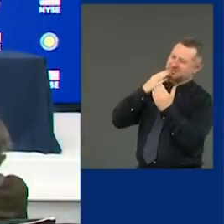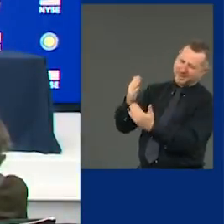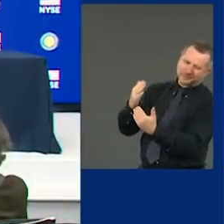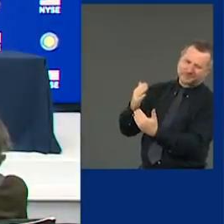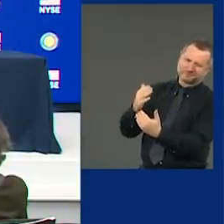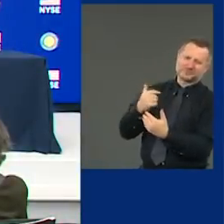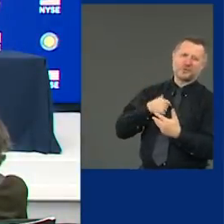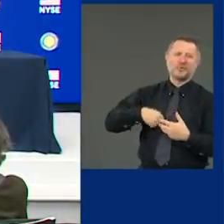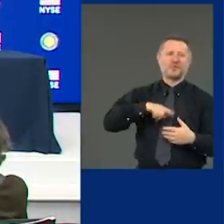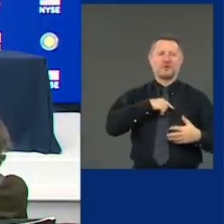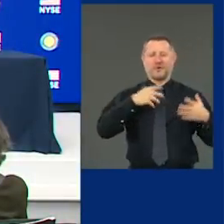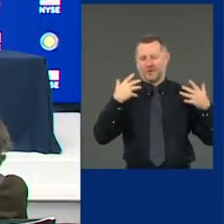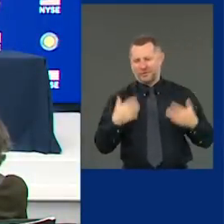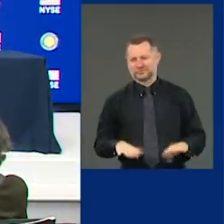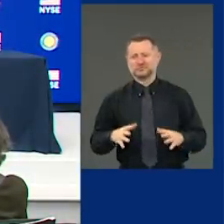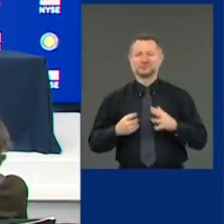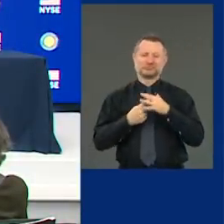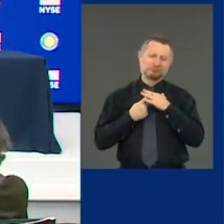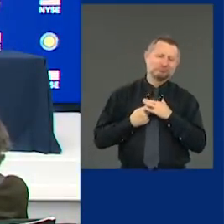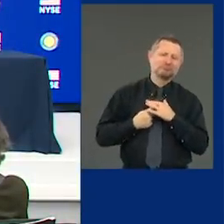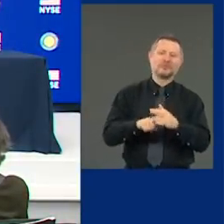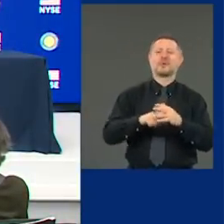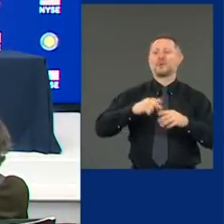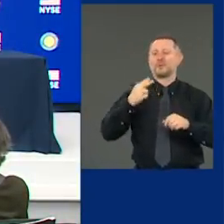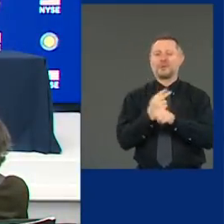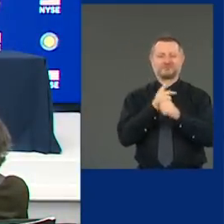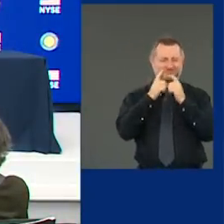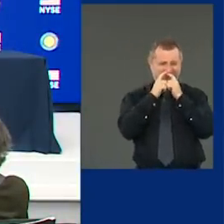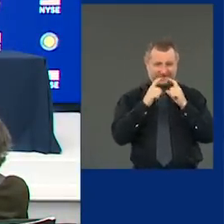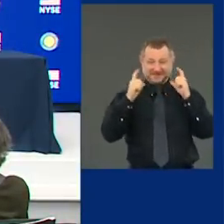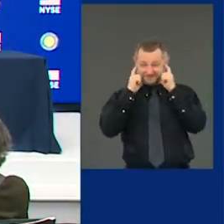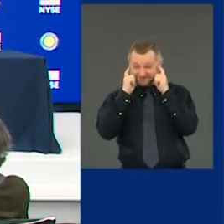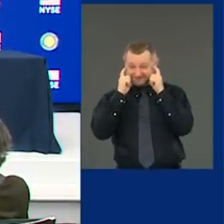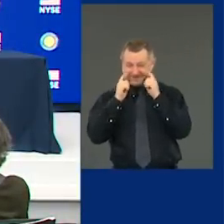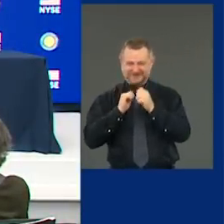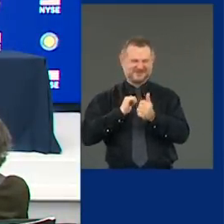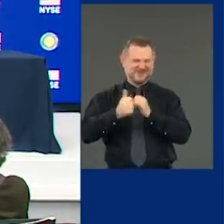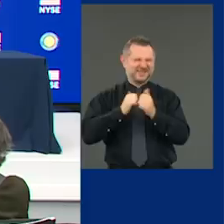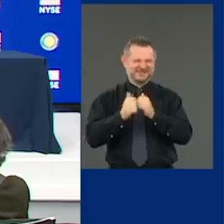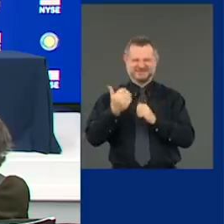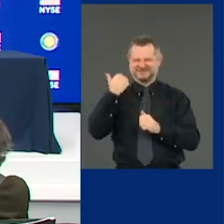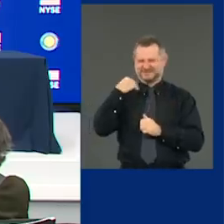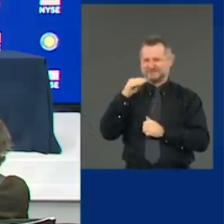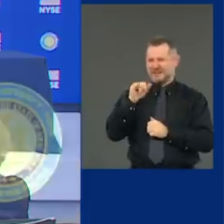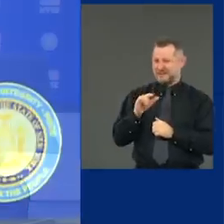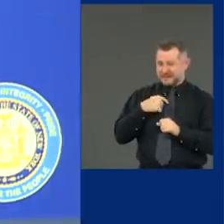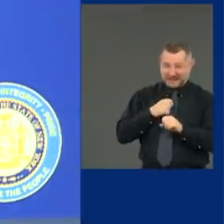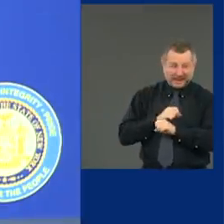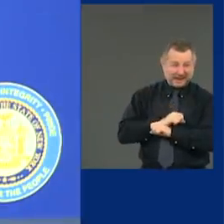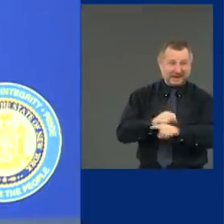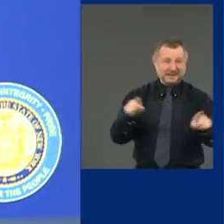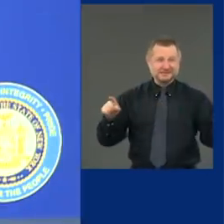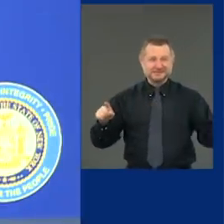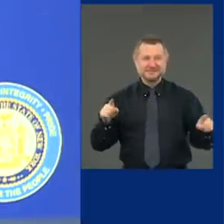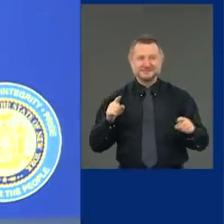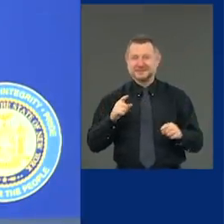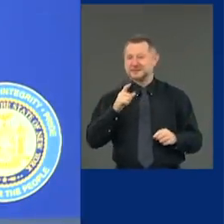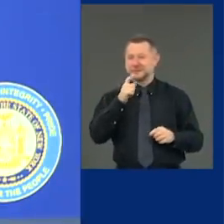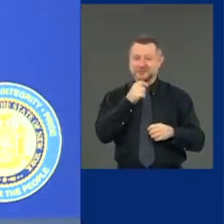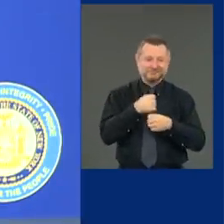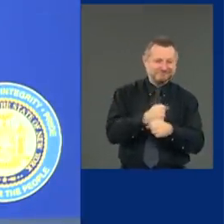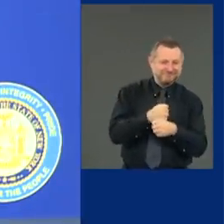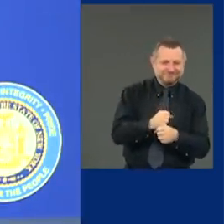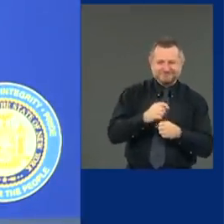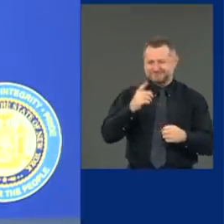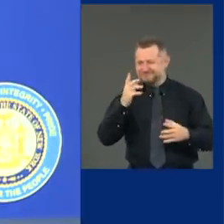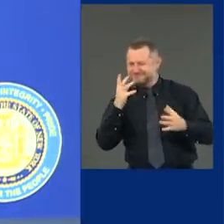the Wear a Mask ad contest in May, asking New Yorkers to create ads about the importance of wearing a mask